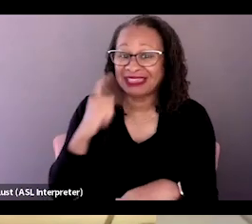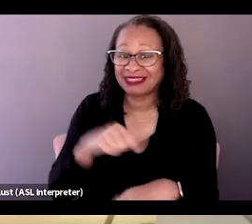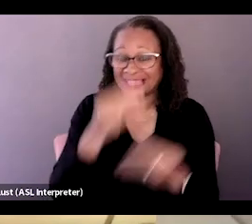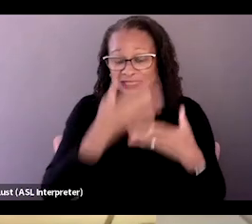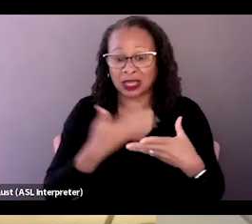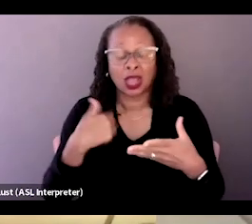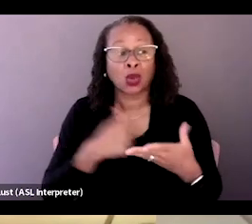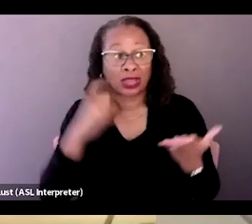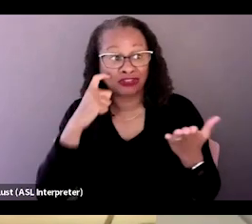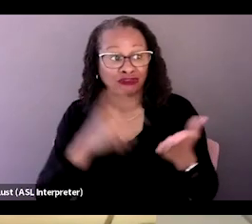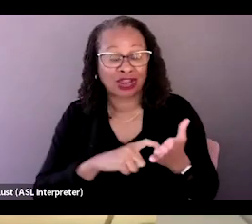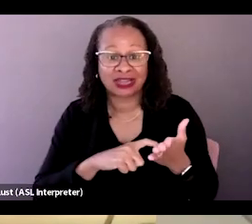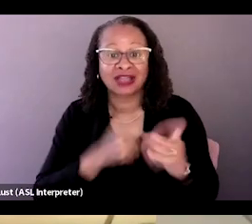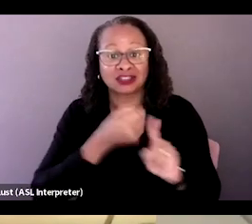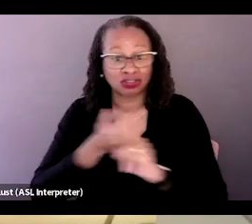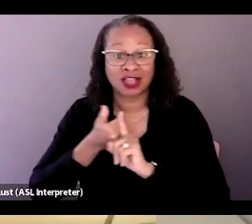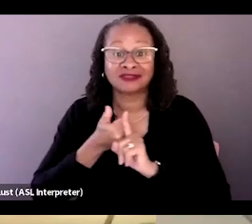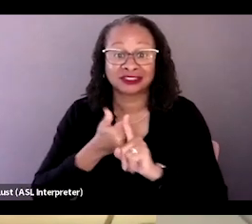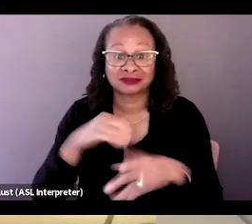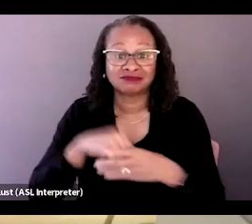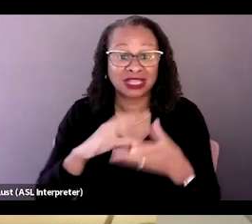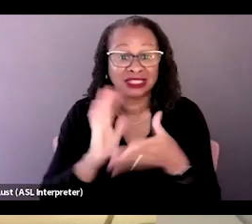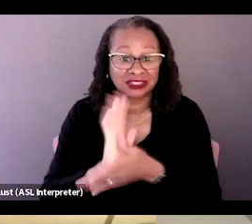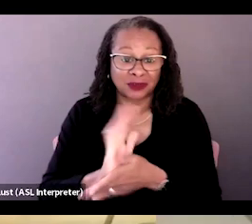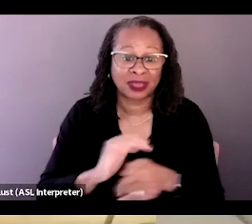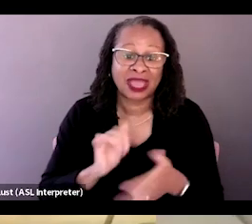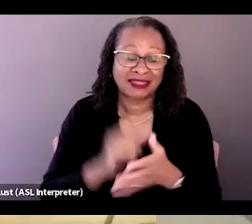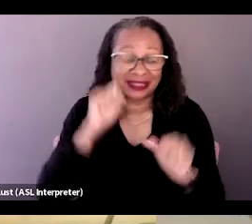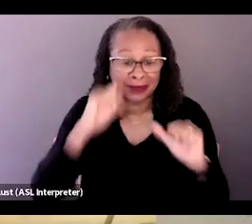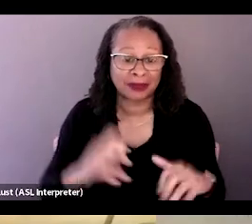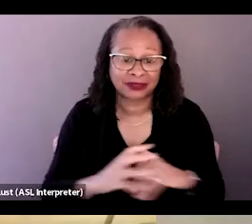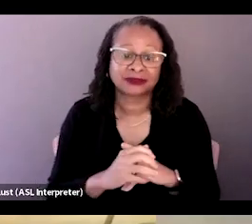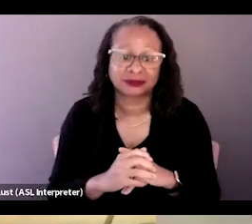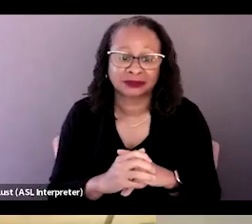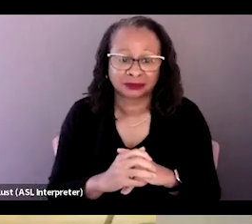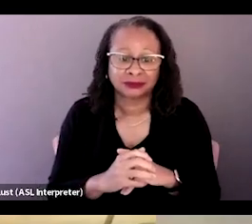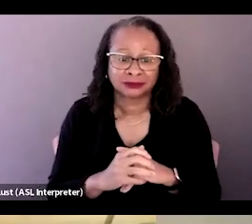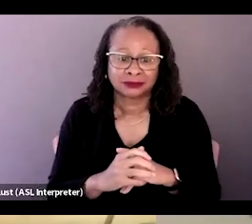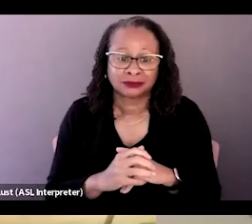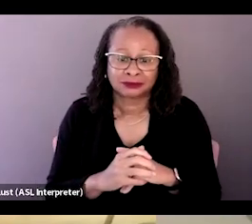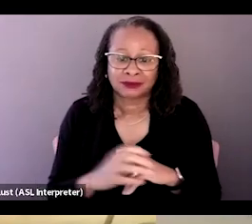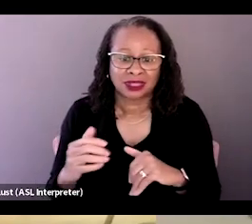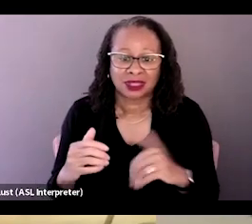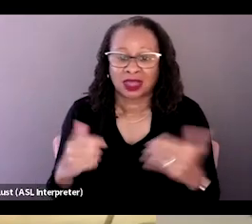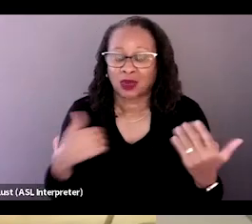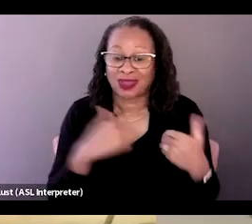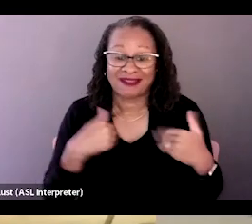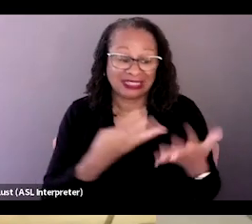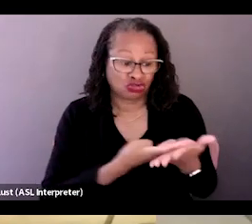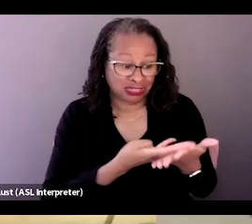recognize ourselves, you know, in this film, which Wow. was amazing. And we had the screening,